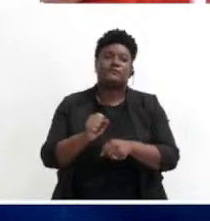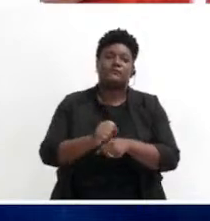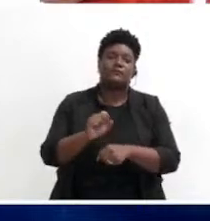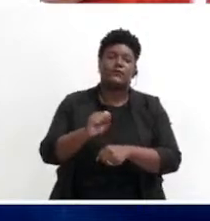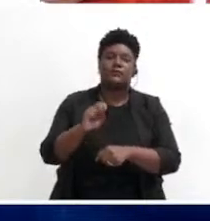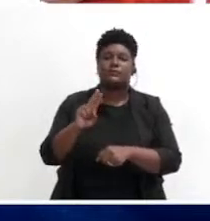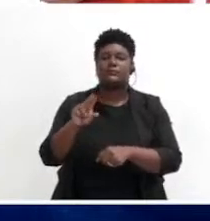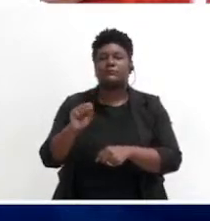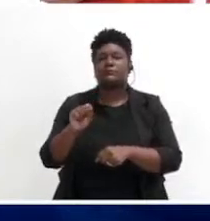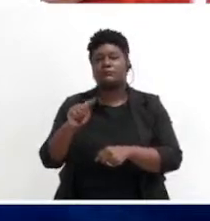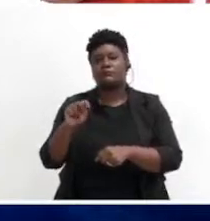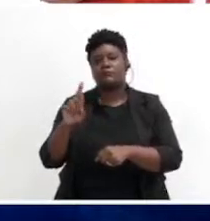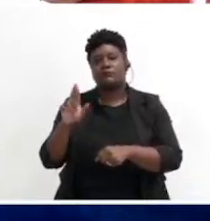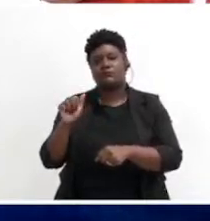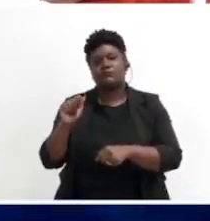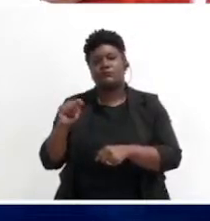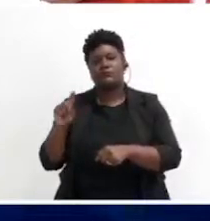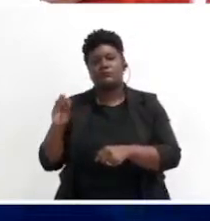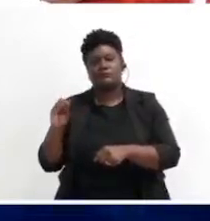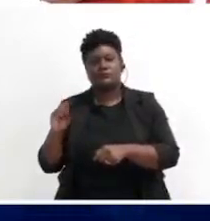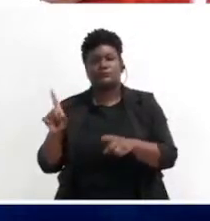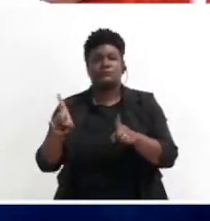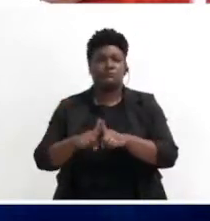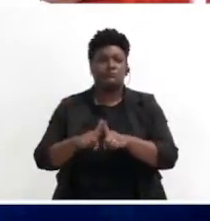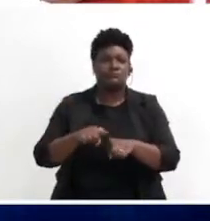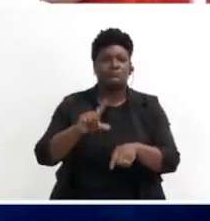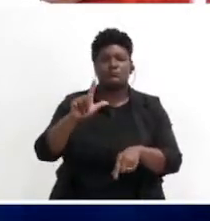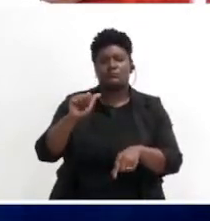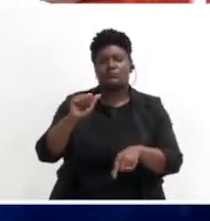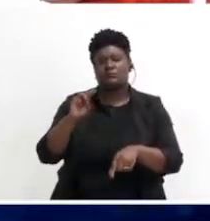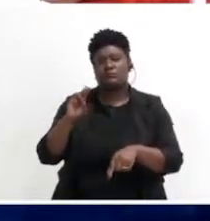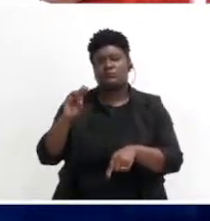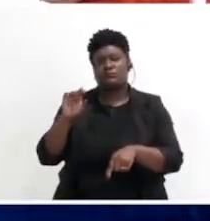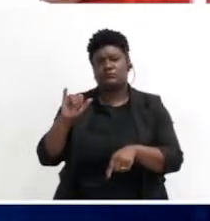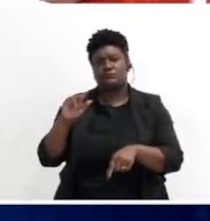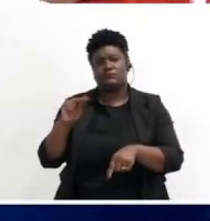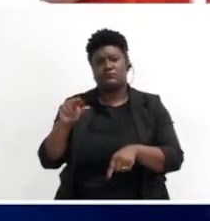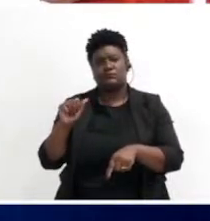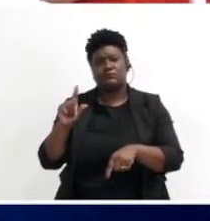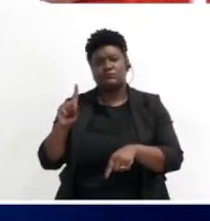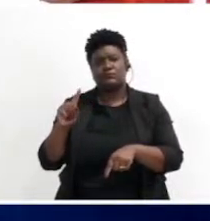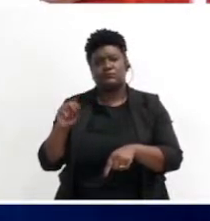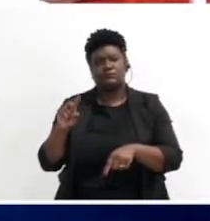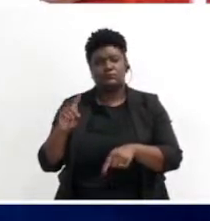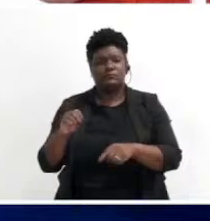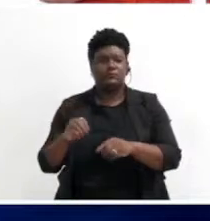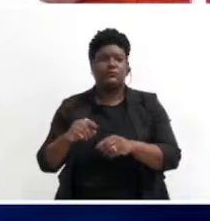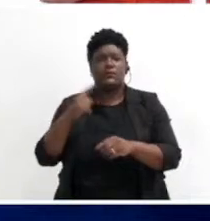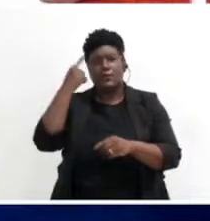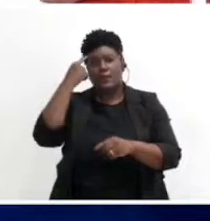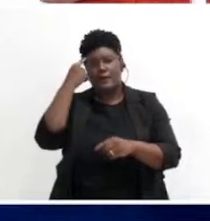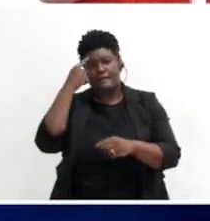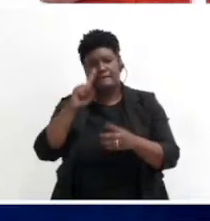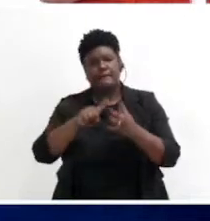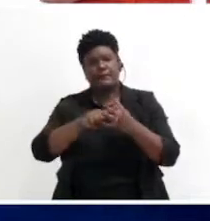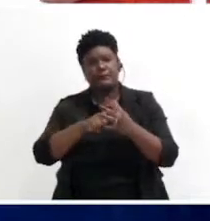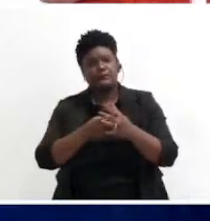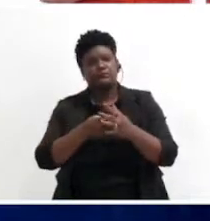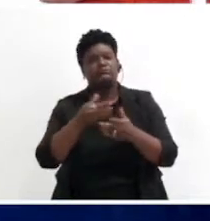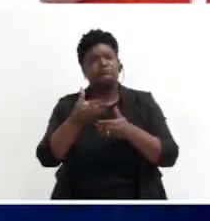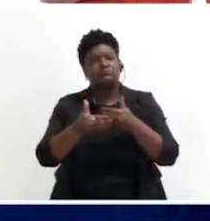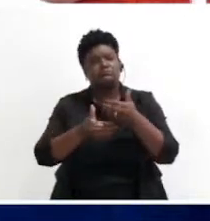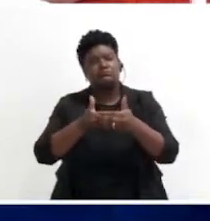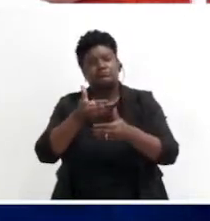to initiate this process, and most laminate substrate suppliers really don't understand packaging technology or dealing